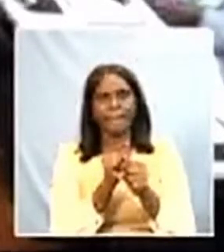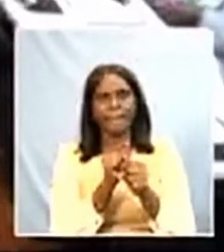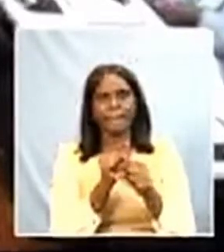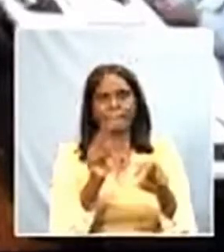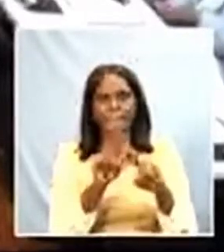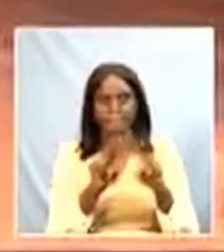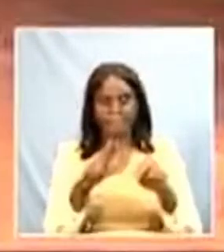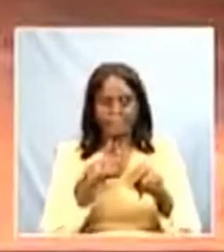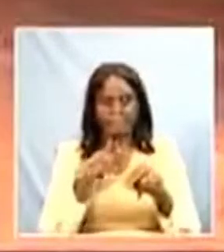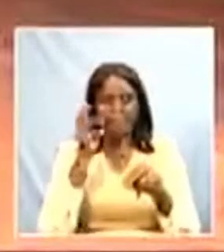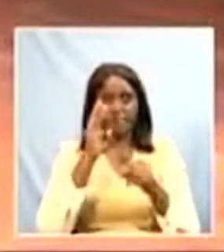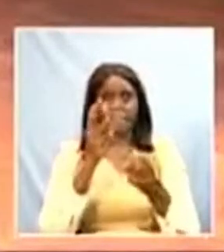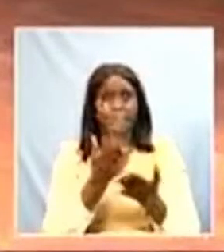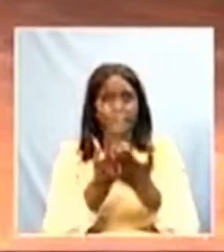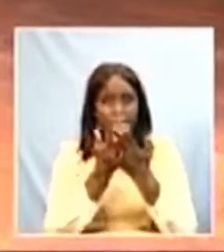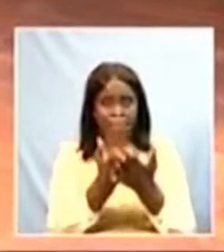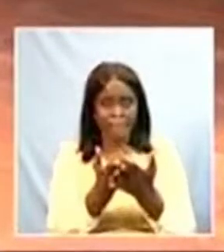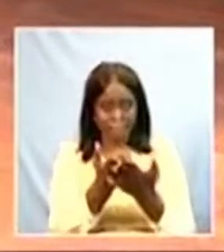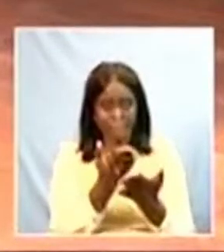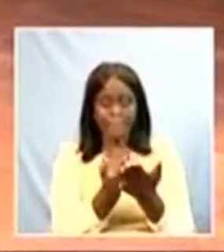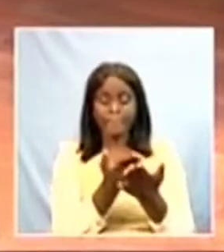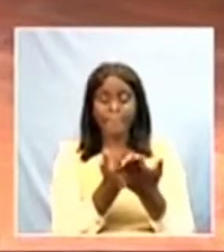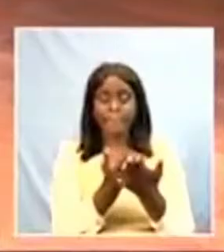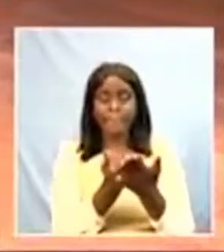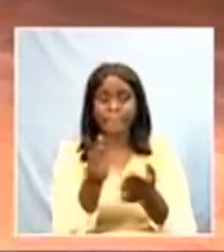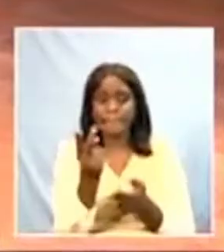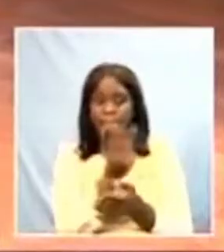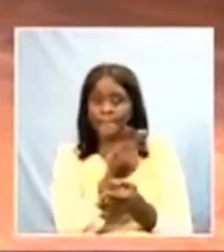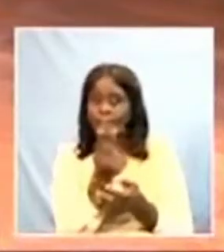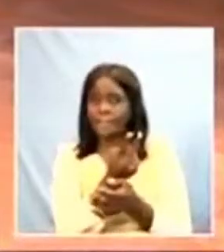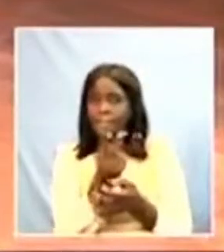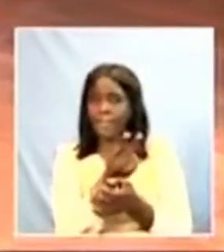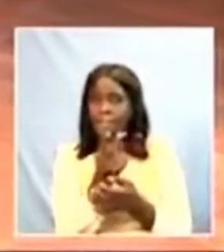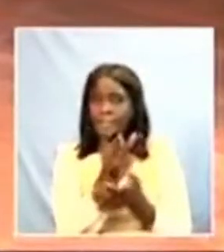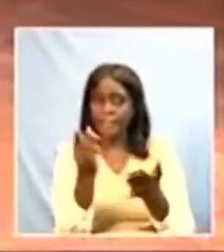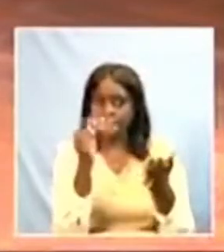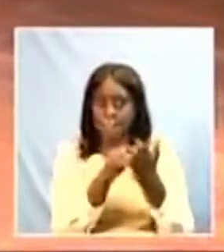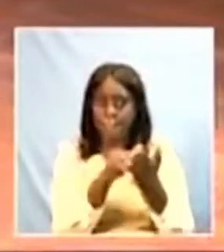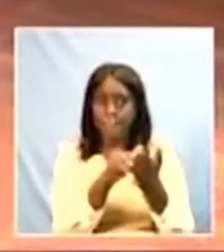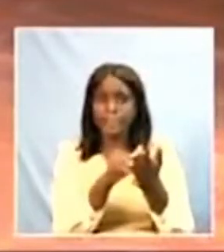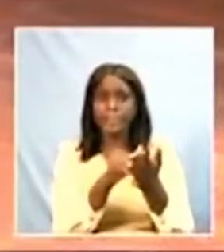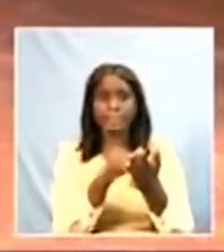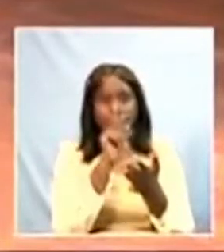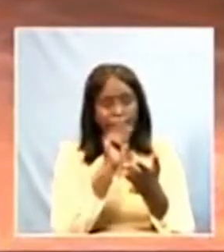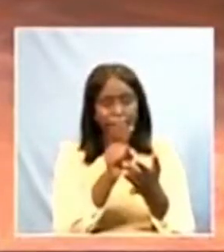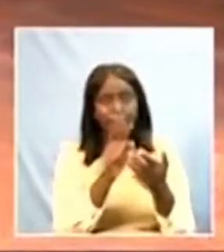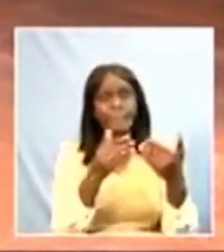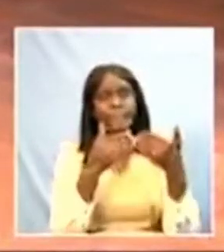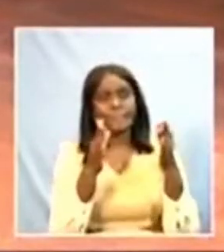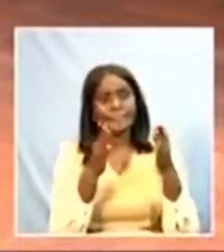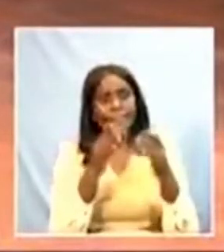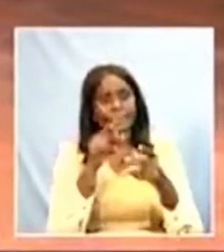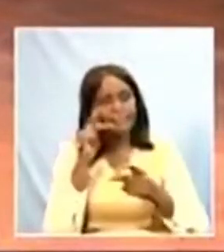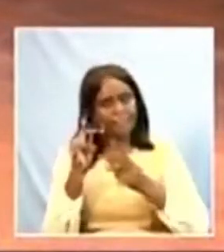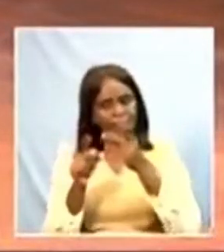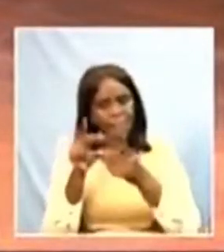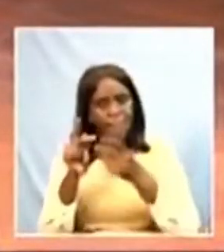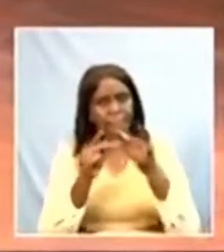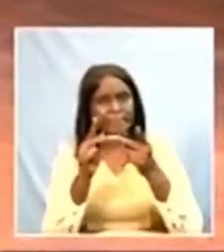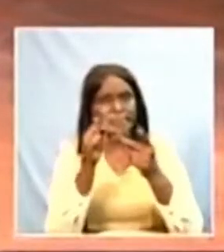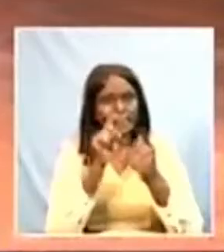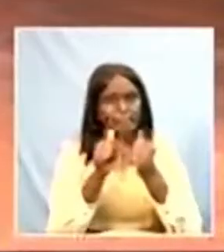Chair, I will submit that the two, because again, it's kind of preempting the procurement processes which